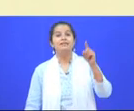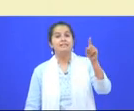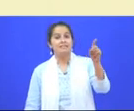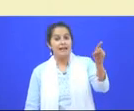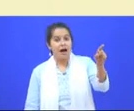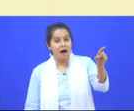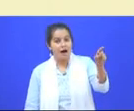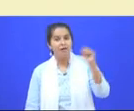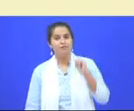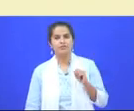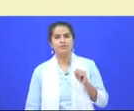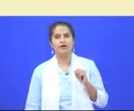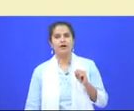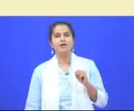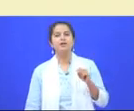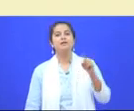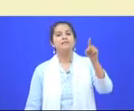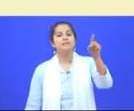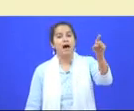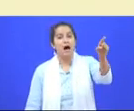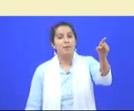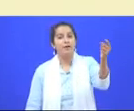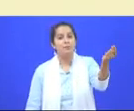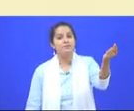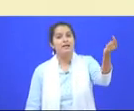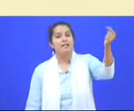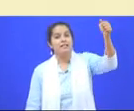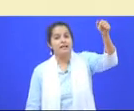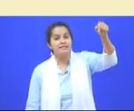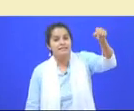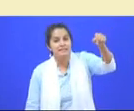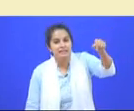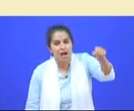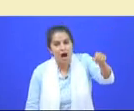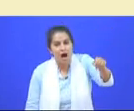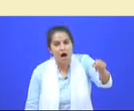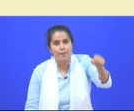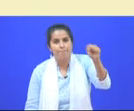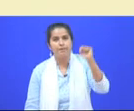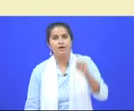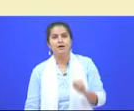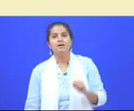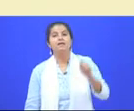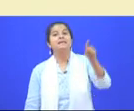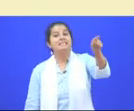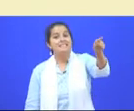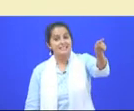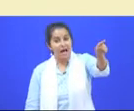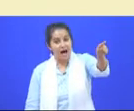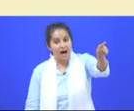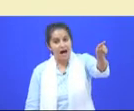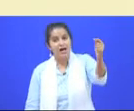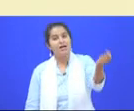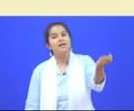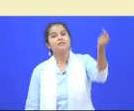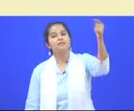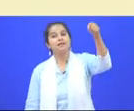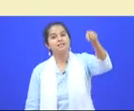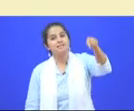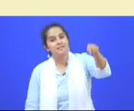have sa, which is far. Sa becomes tasyam. Sa